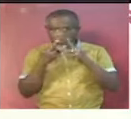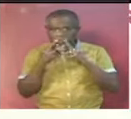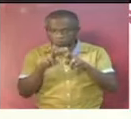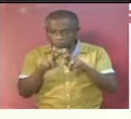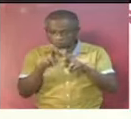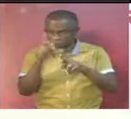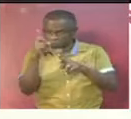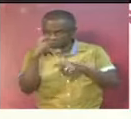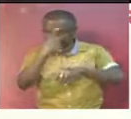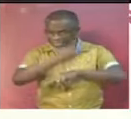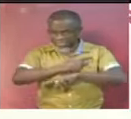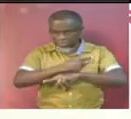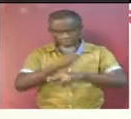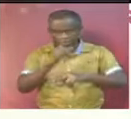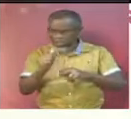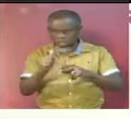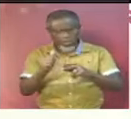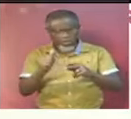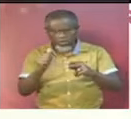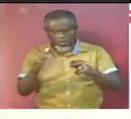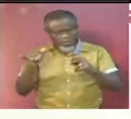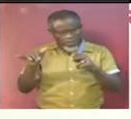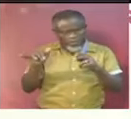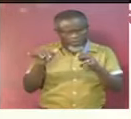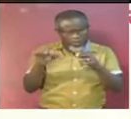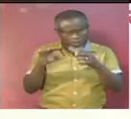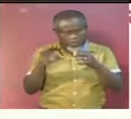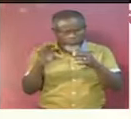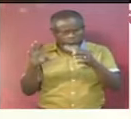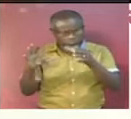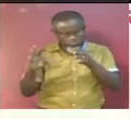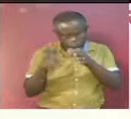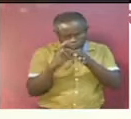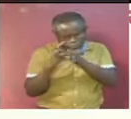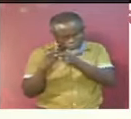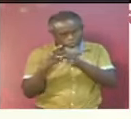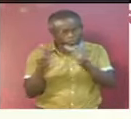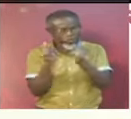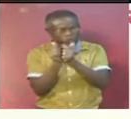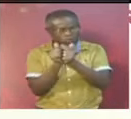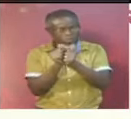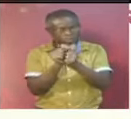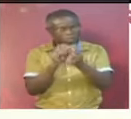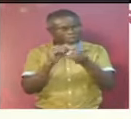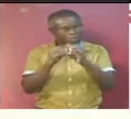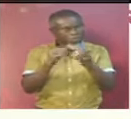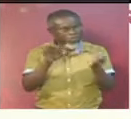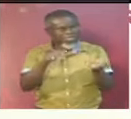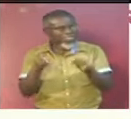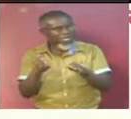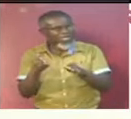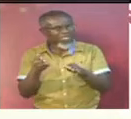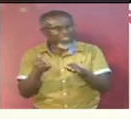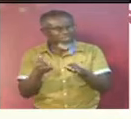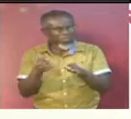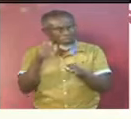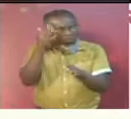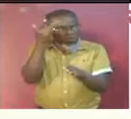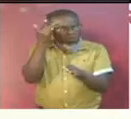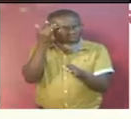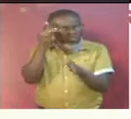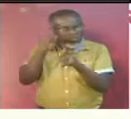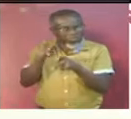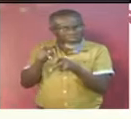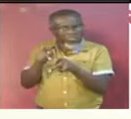does not necessarily relate to the number of deaths on that day, because the people that may have died on a given day aren't